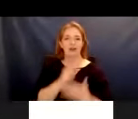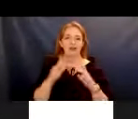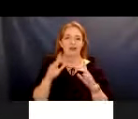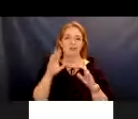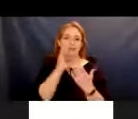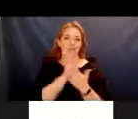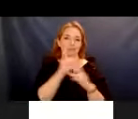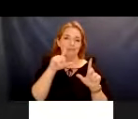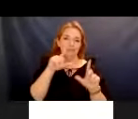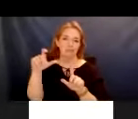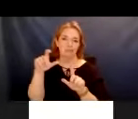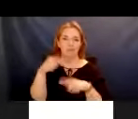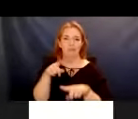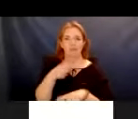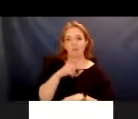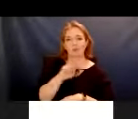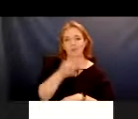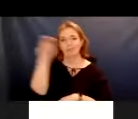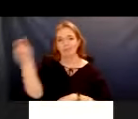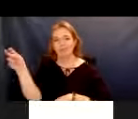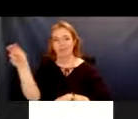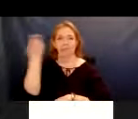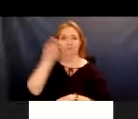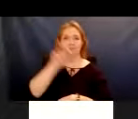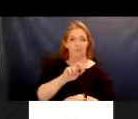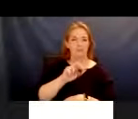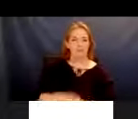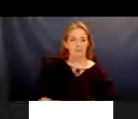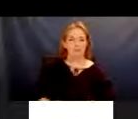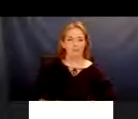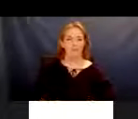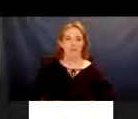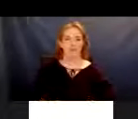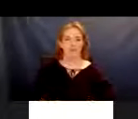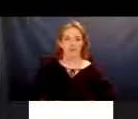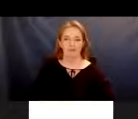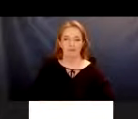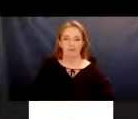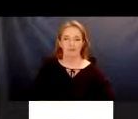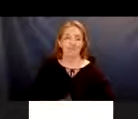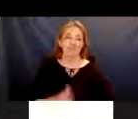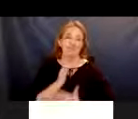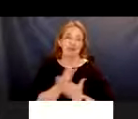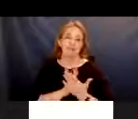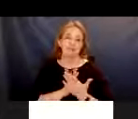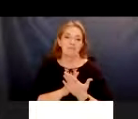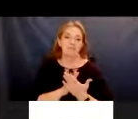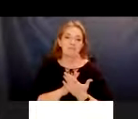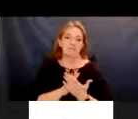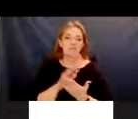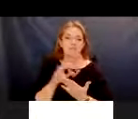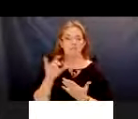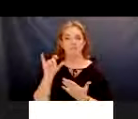on the way back. Um, these are, you know, some of the same things that I would